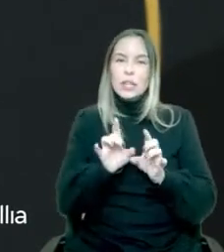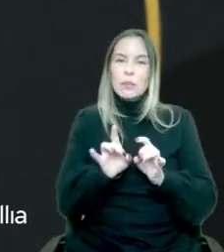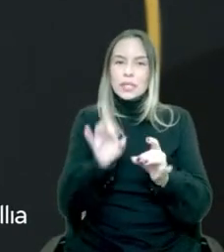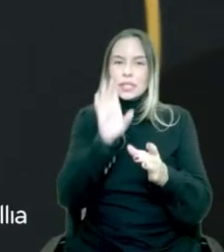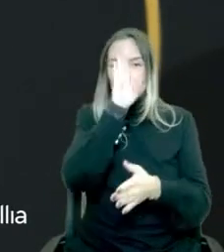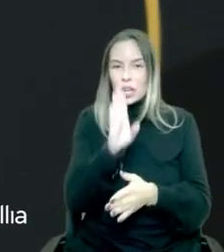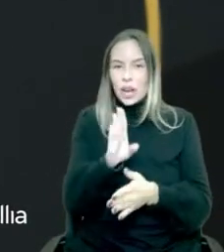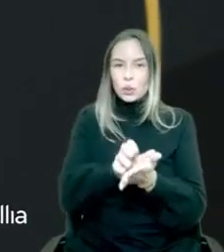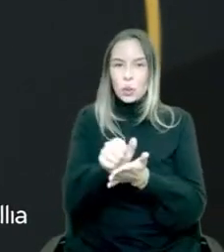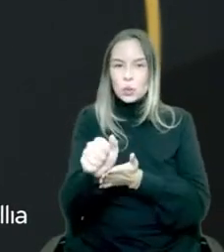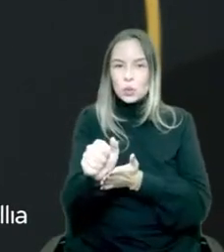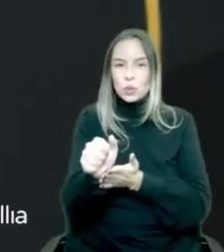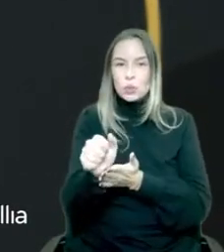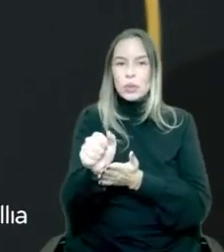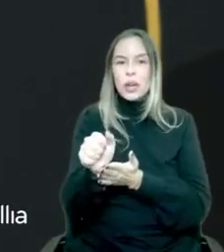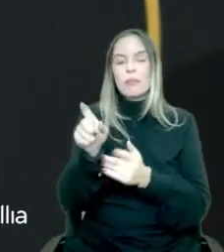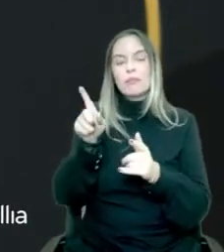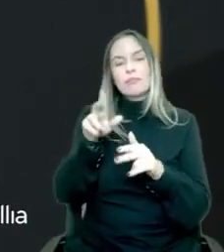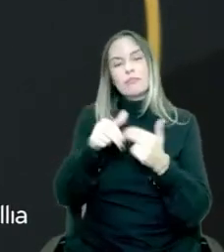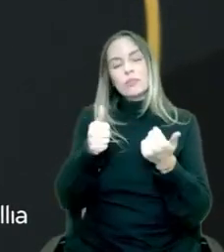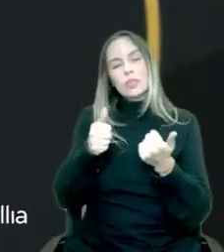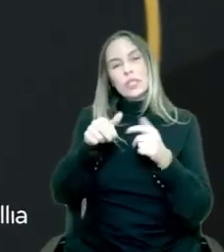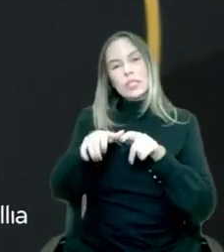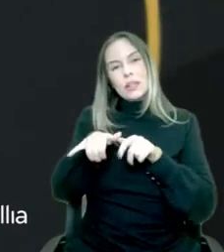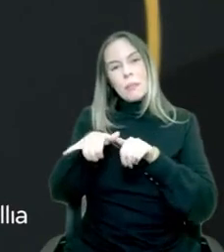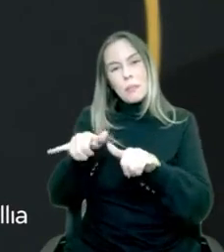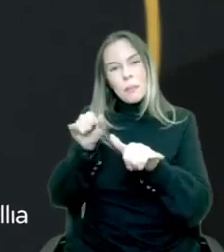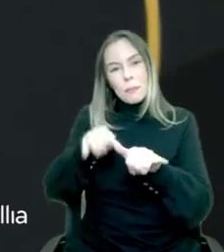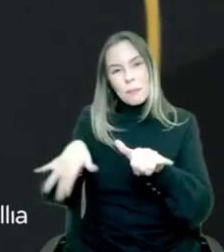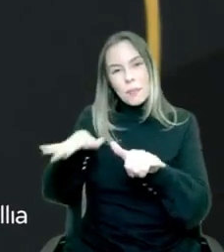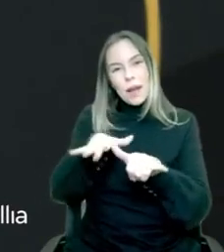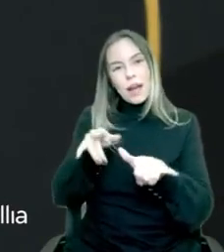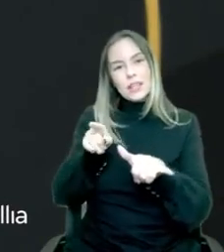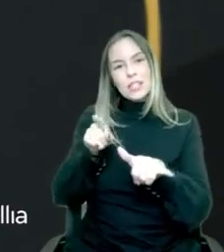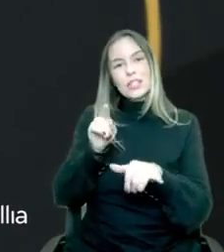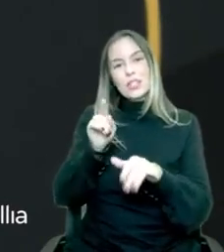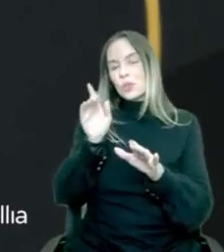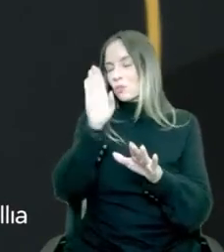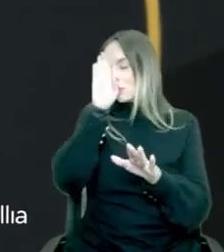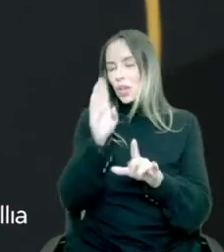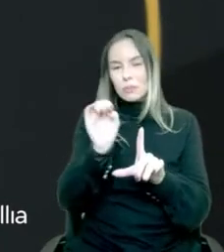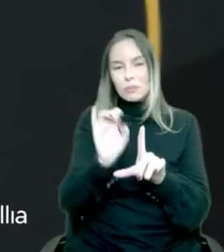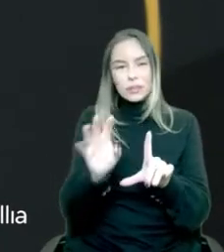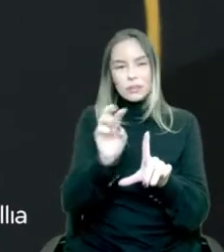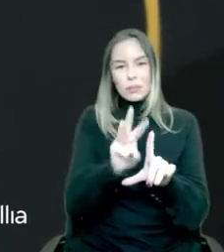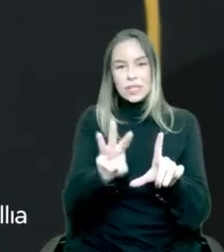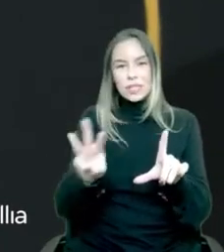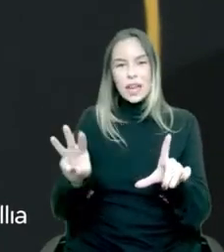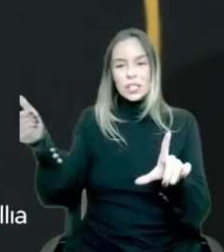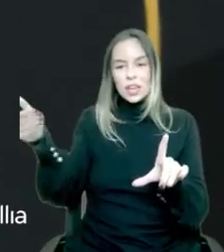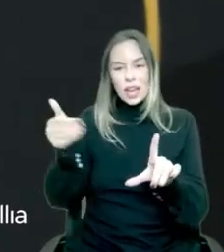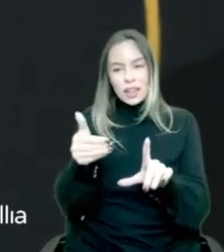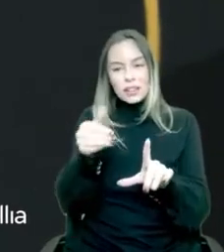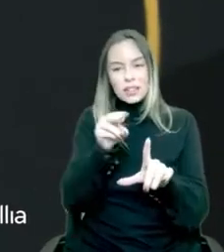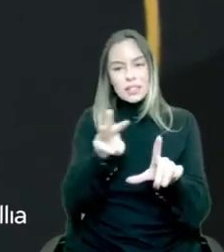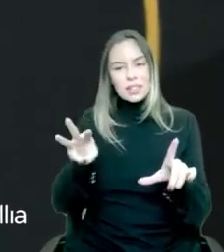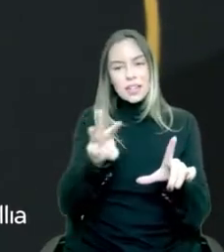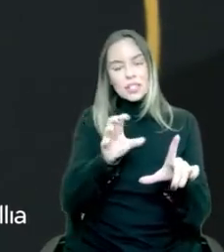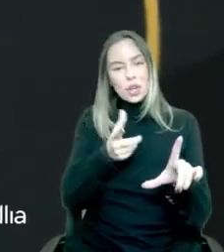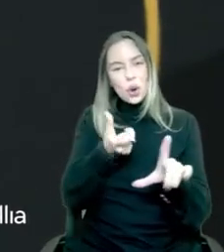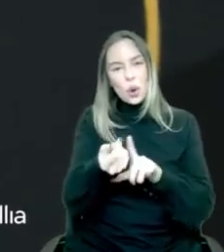is all, you know, it's all e-commerce platform and bringing people to the website and converting them. So we use AI in all three